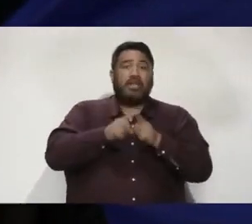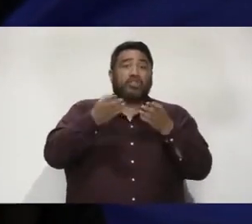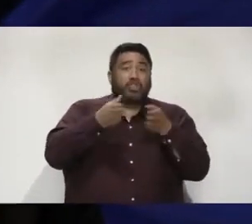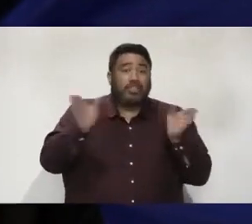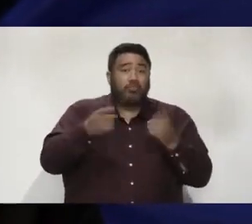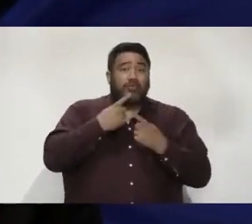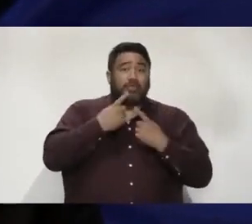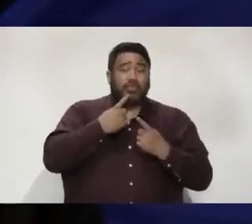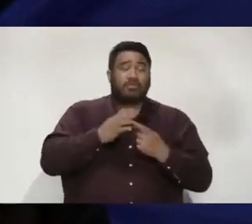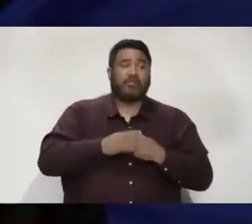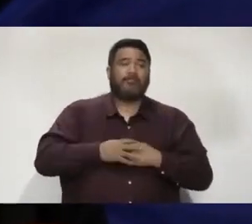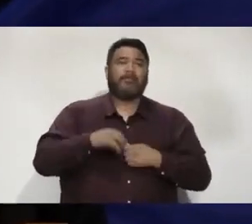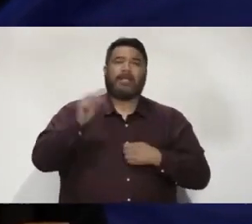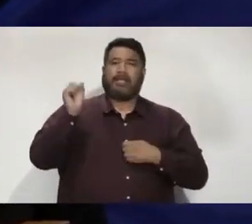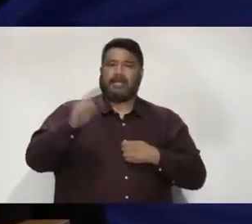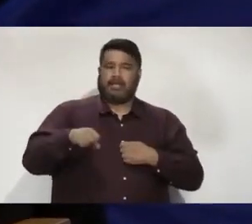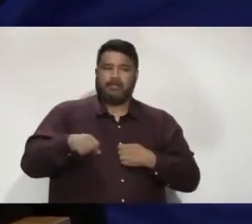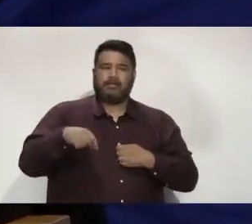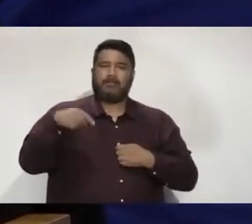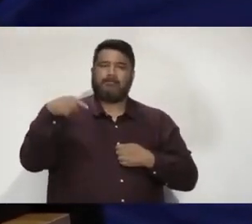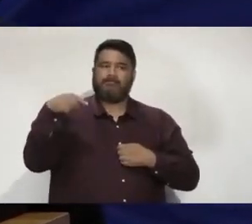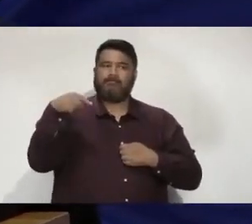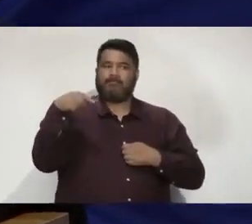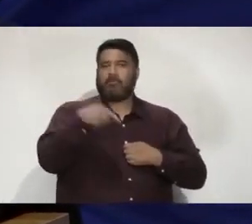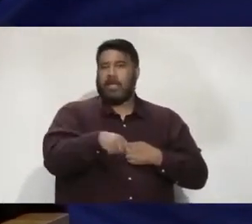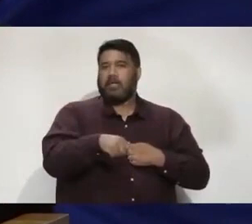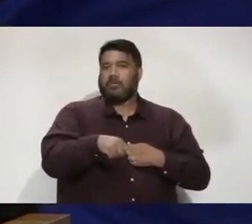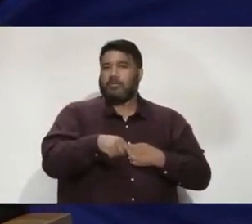Yes, this was one of the first pieces of work that we did.